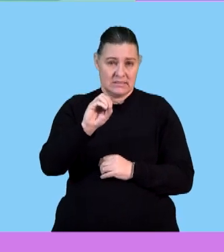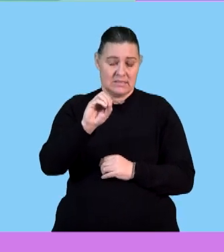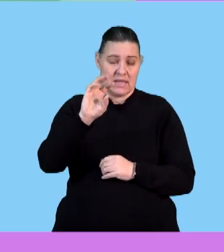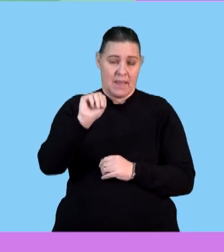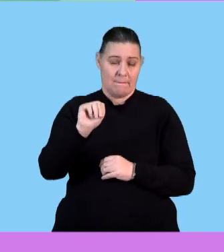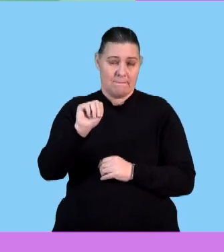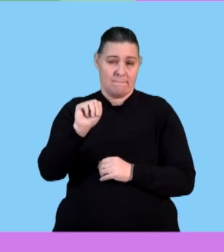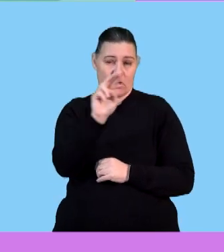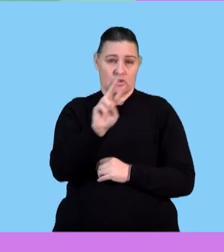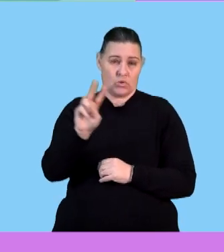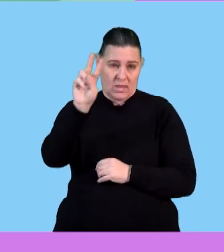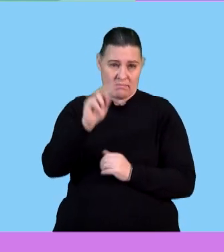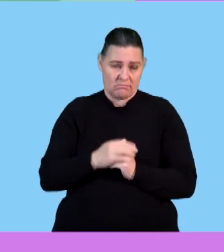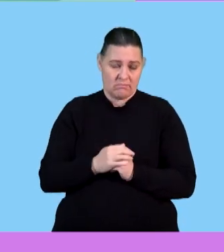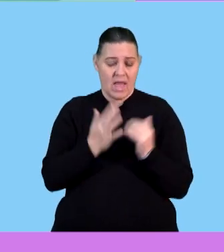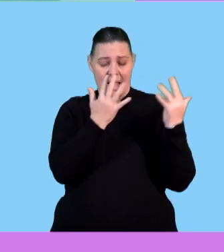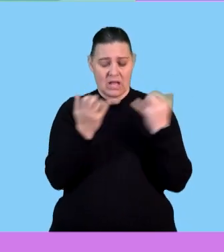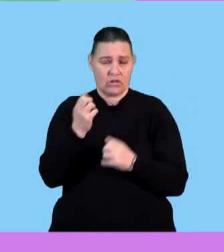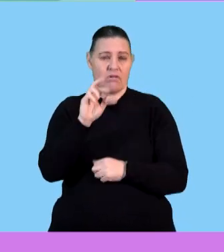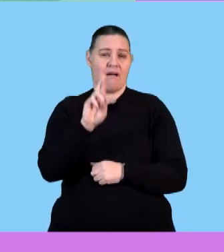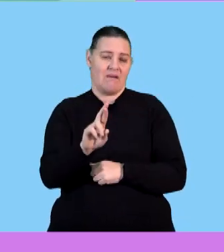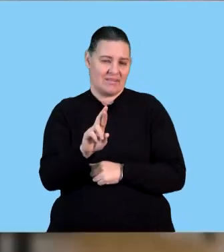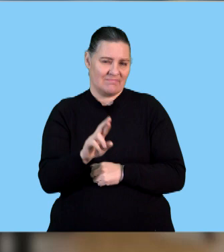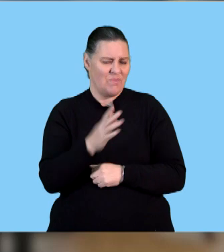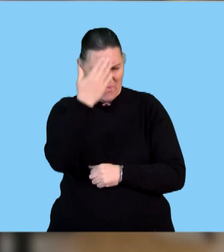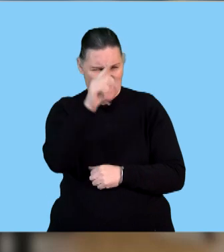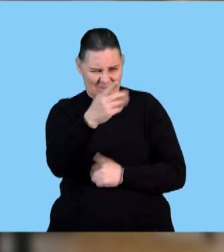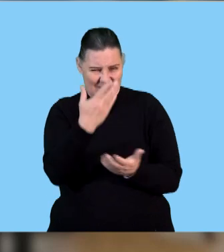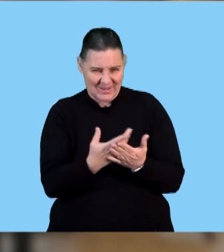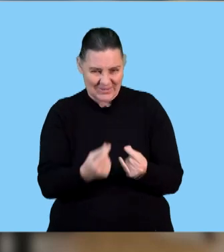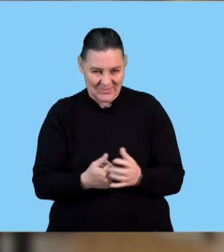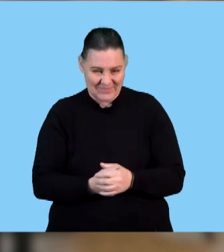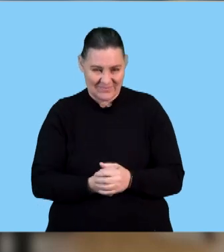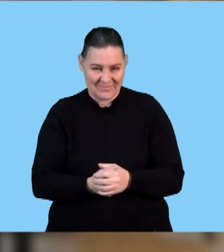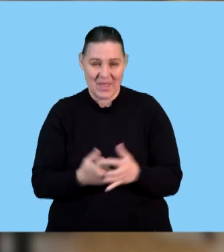squared. Calculate the radius. As always, I know you guys got this.